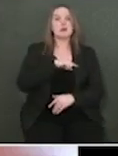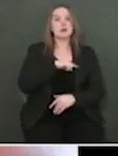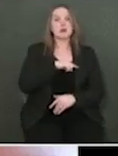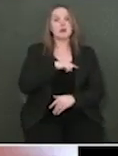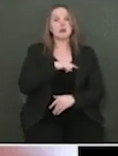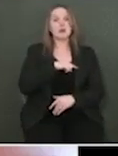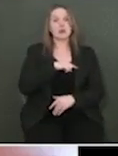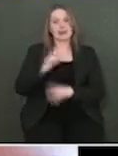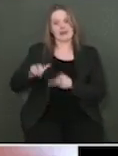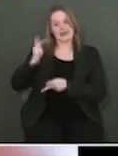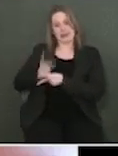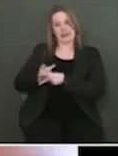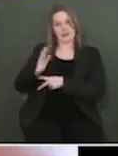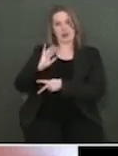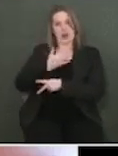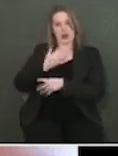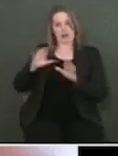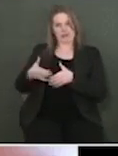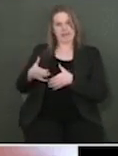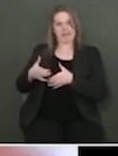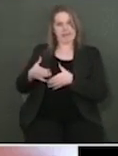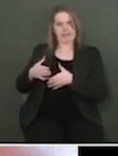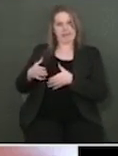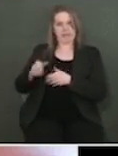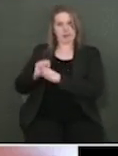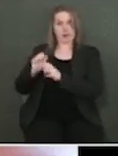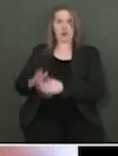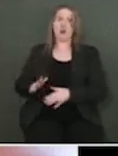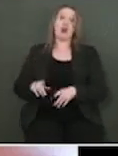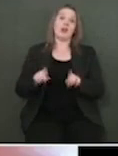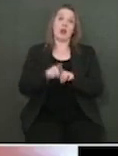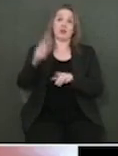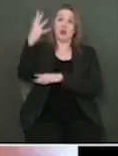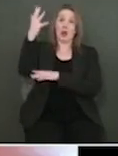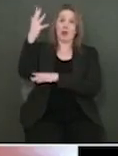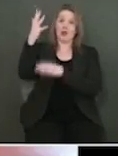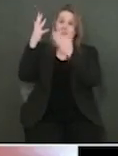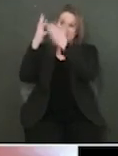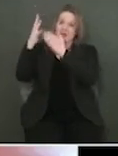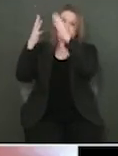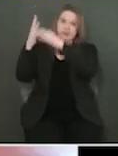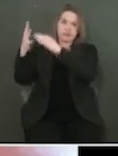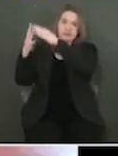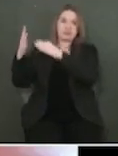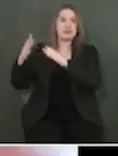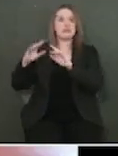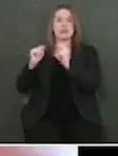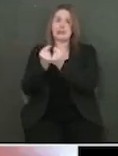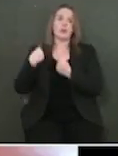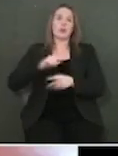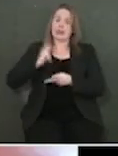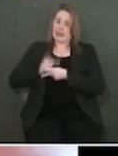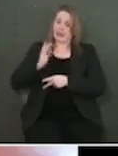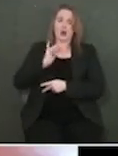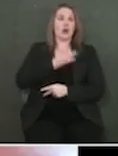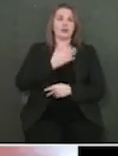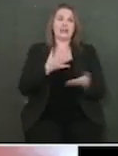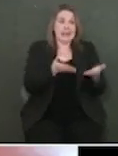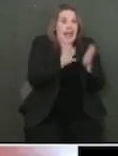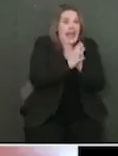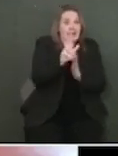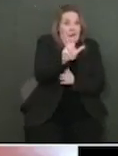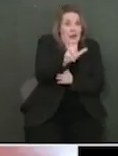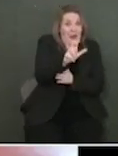held on to our crews along with our tree trimming crews, which I think they asked for 300 tree trimming crews across the state because